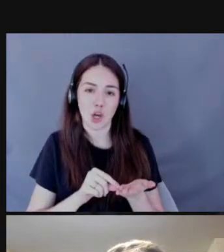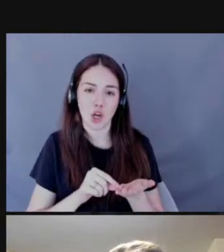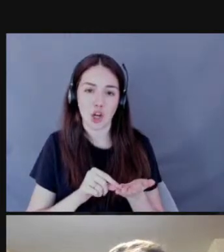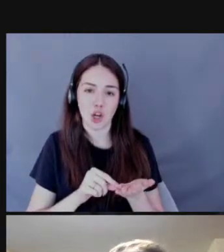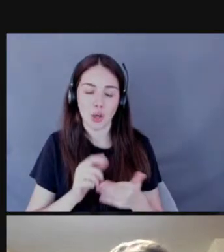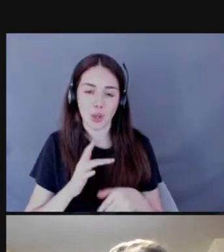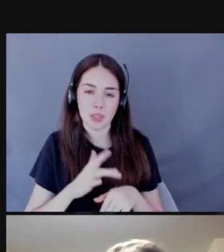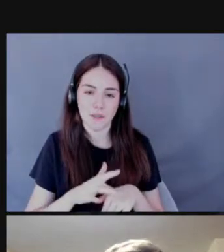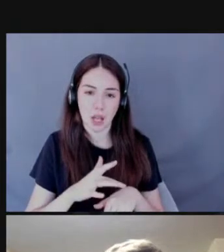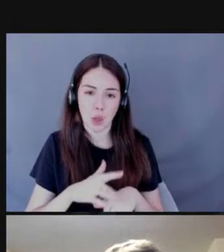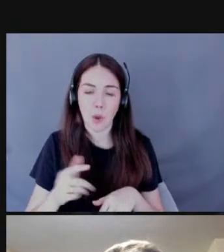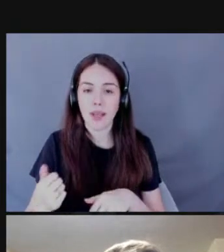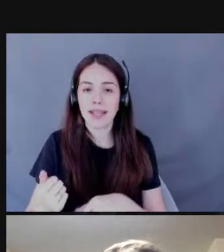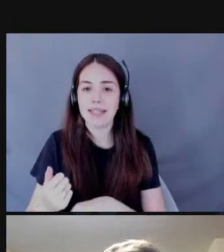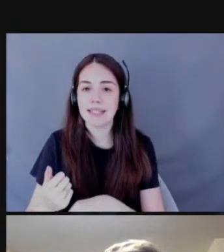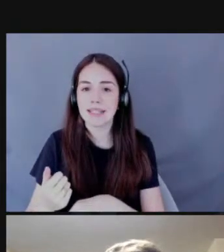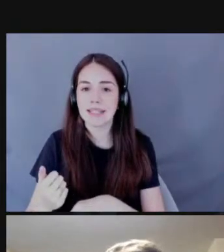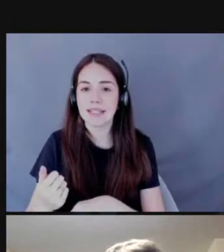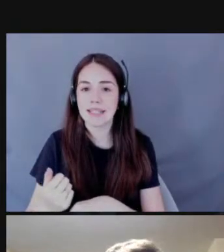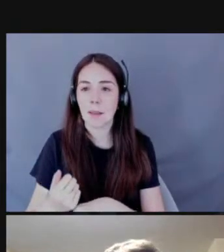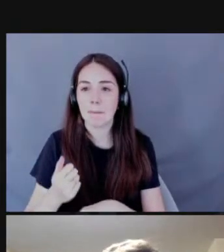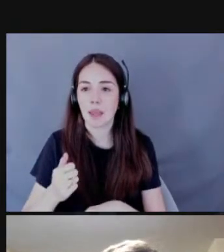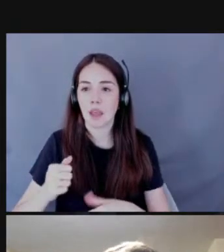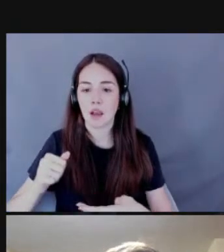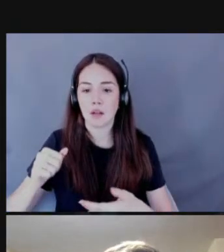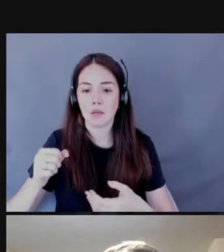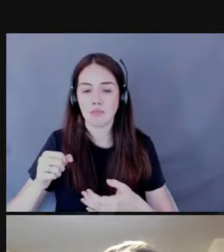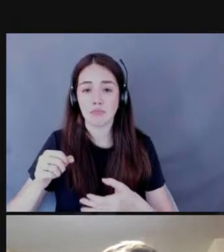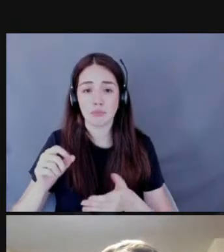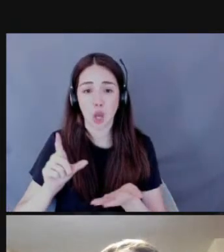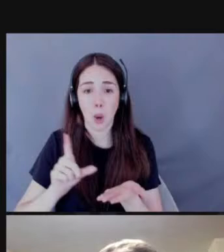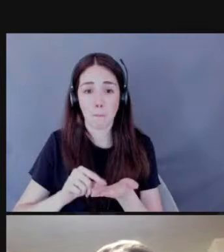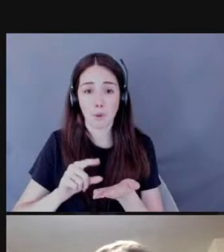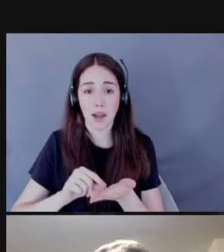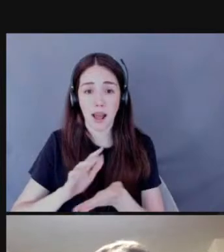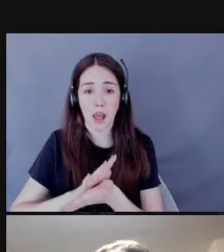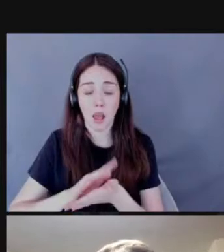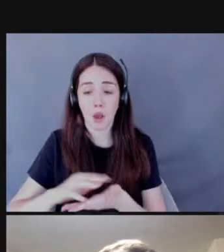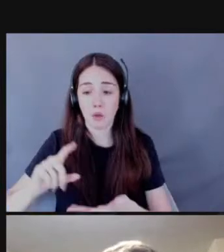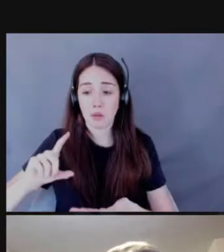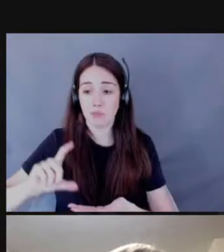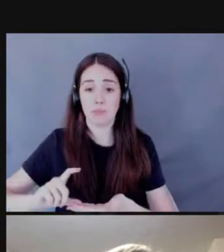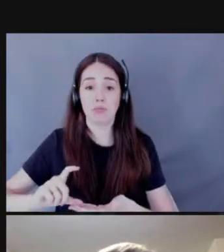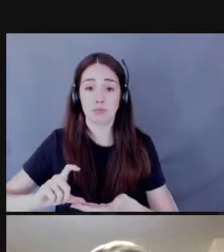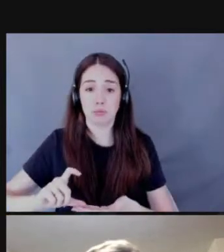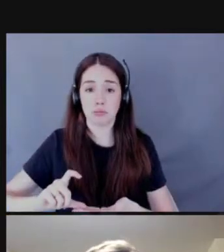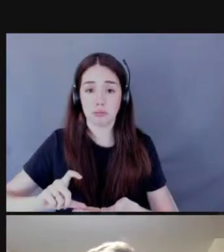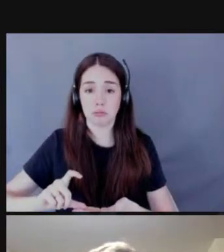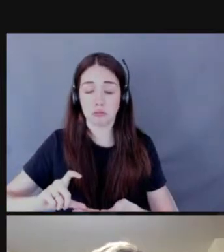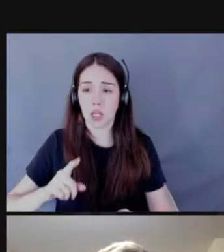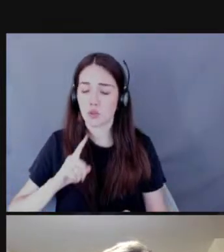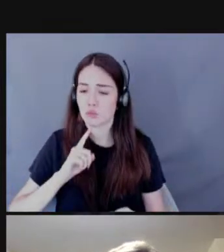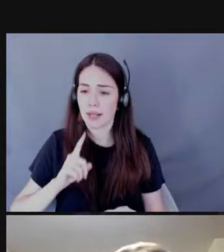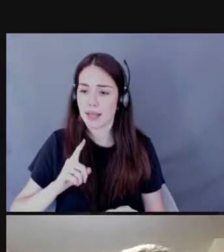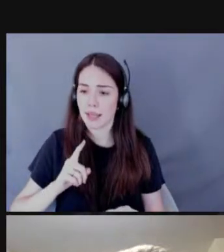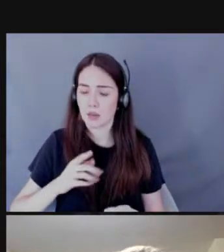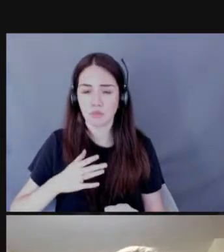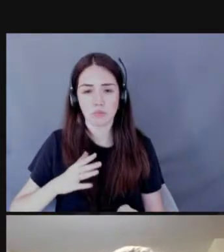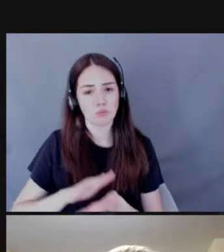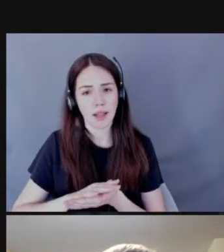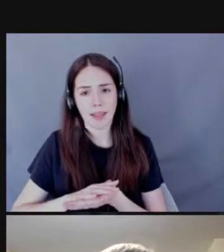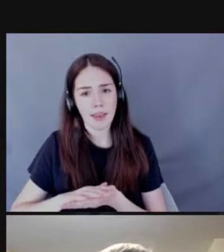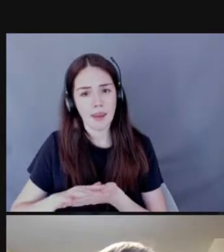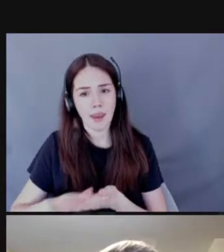archives, he sent me this massive collection of printouts at their expense. I've never forgotten the generosity of